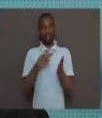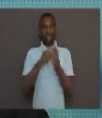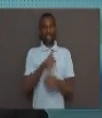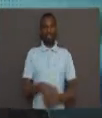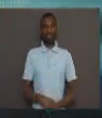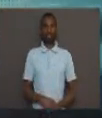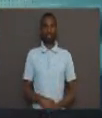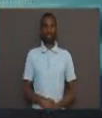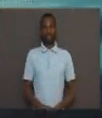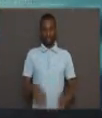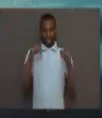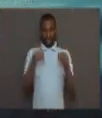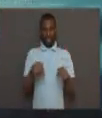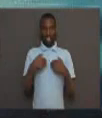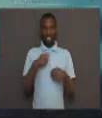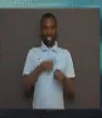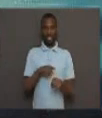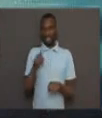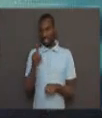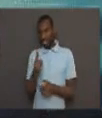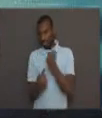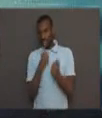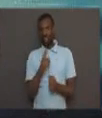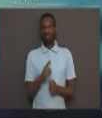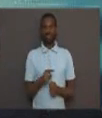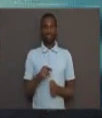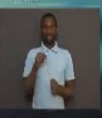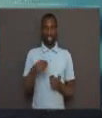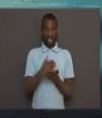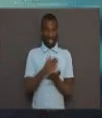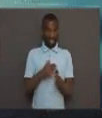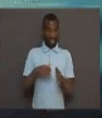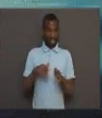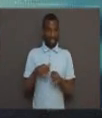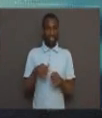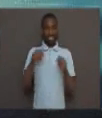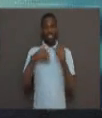energy. That is all the time we have for today's lesson.